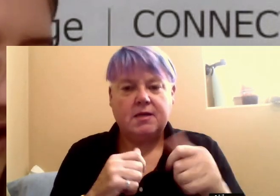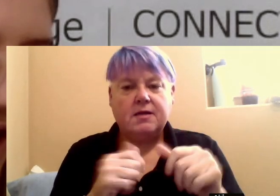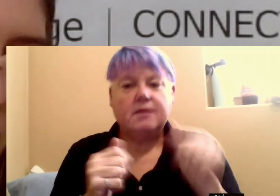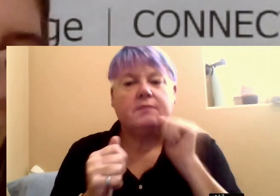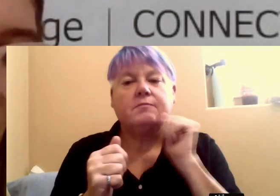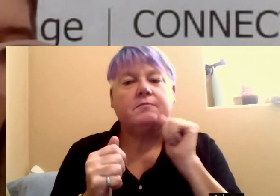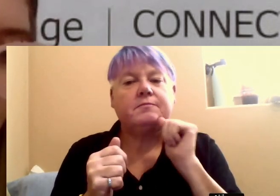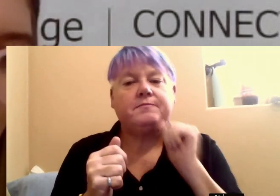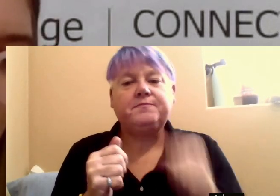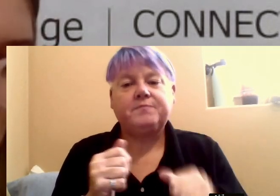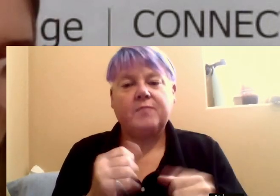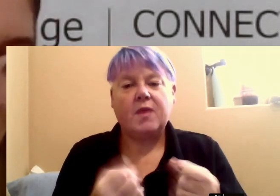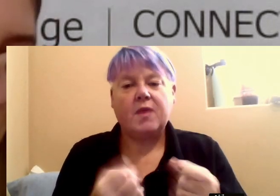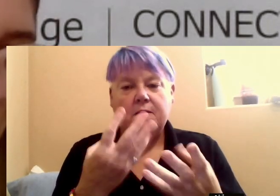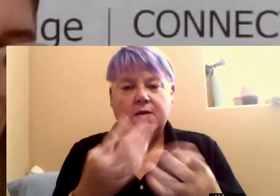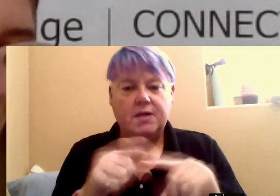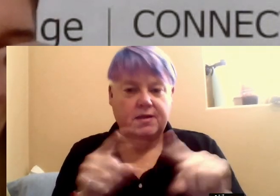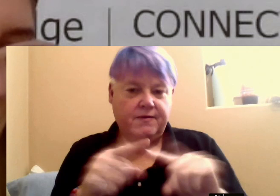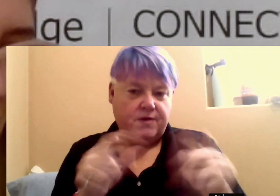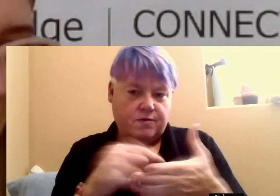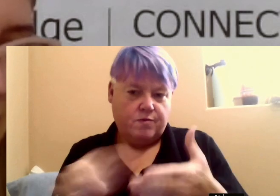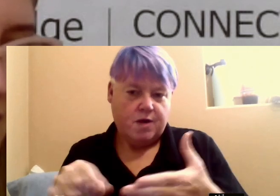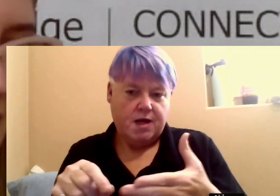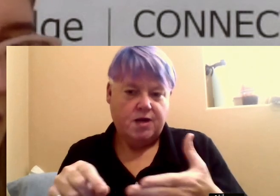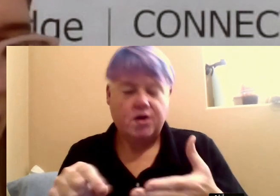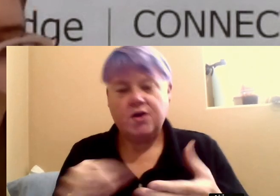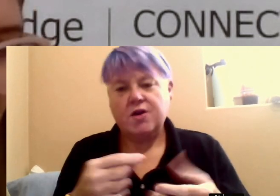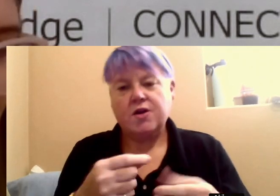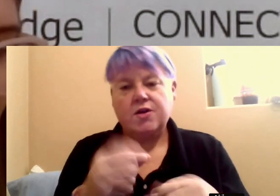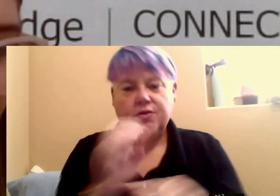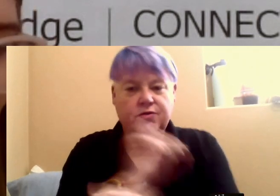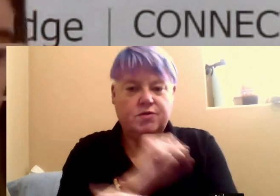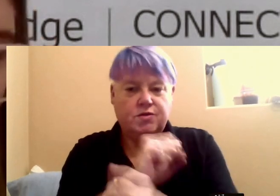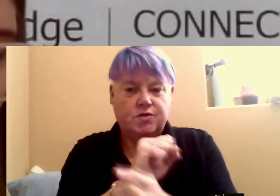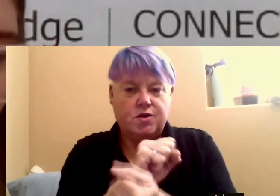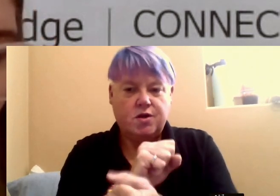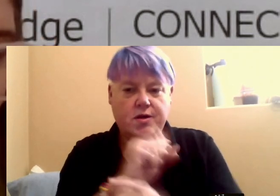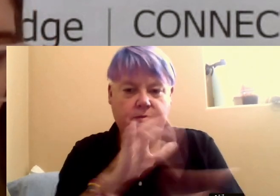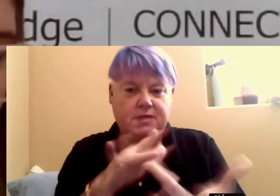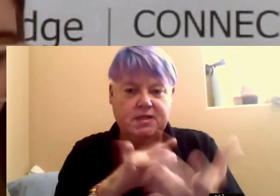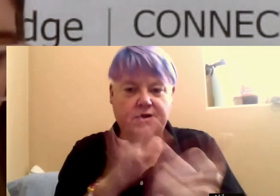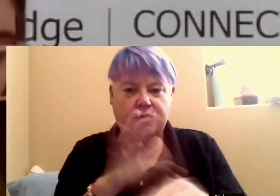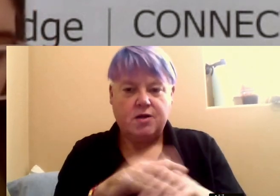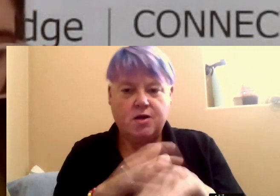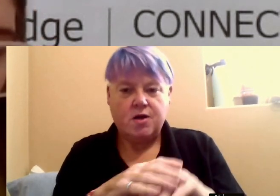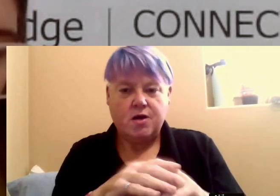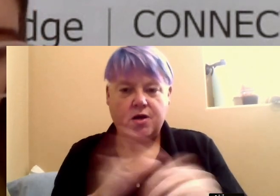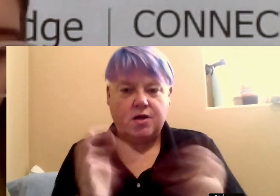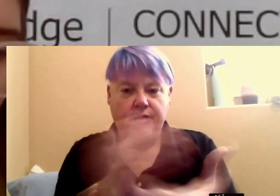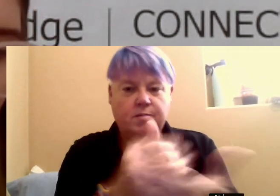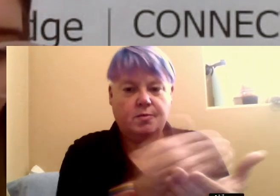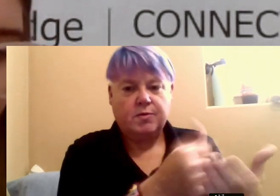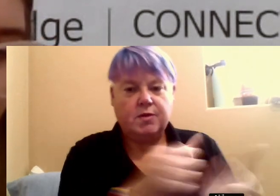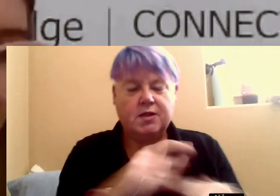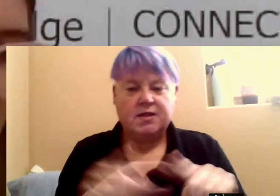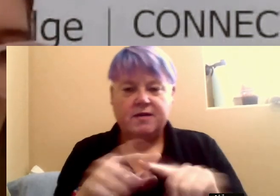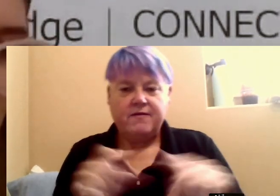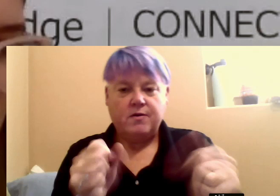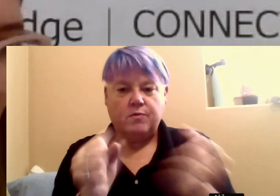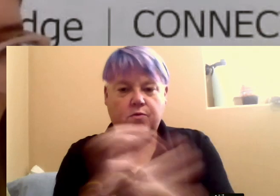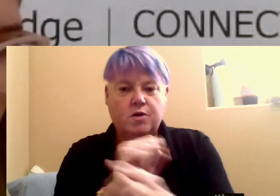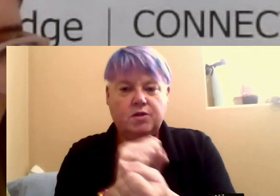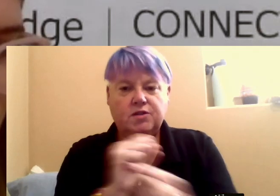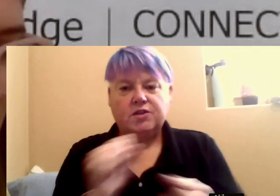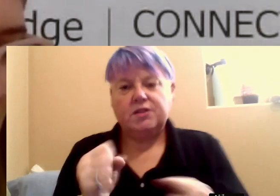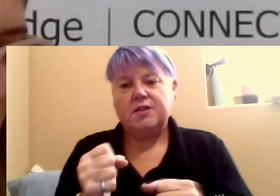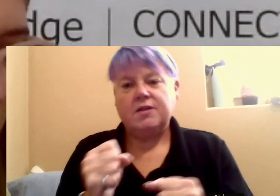award-winning multi-genre writer-producer whose career has centered around collaborative multidisciplinary work, including